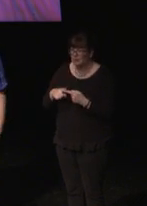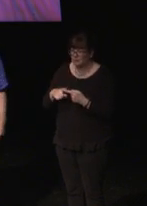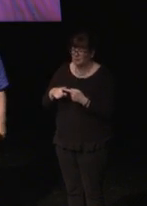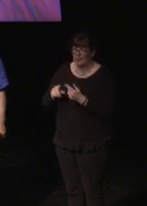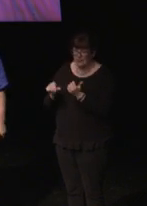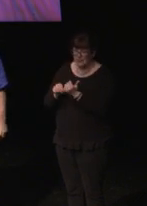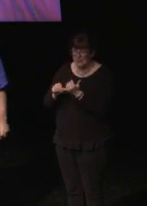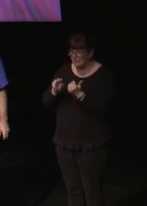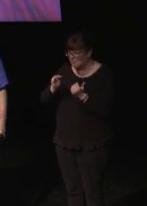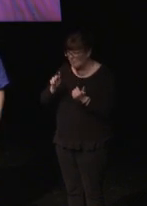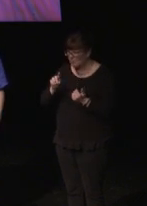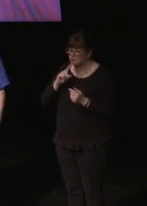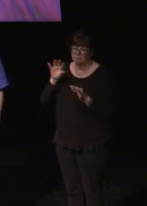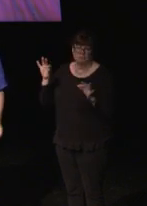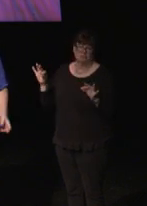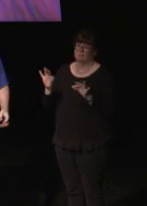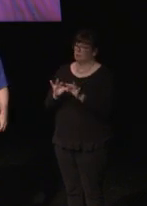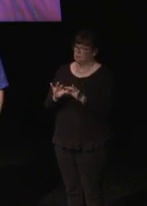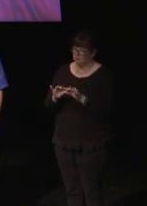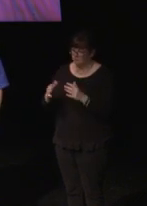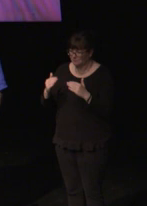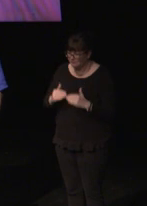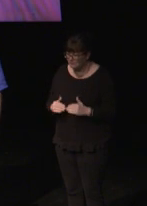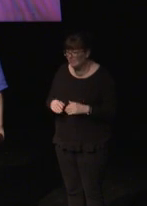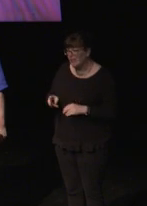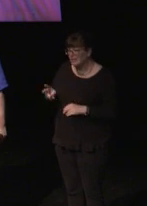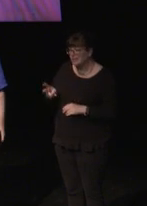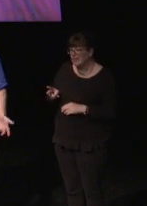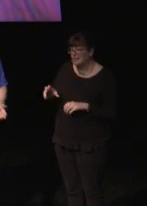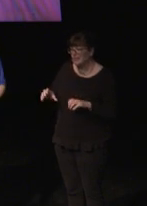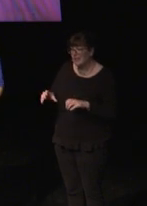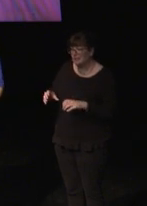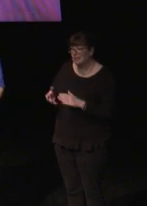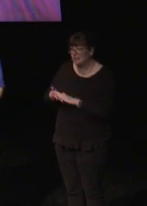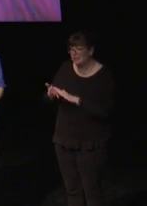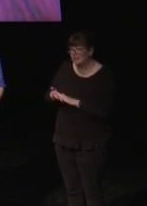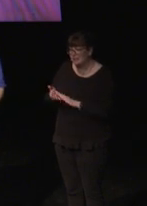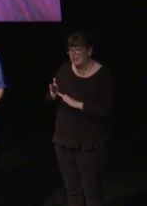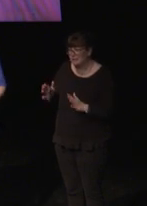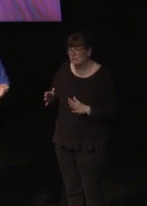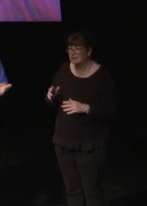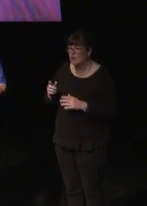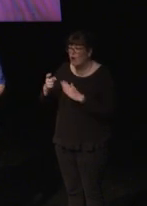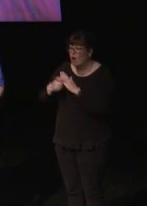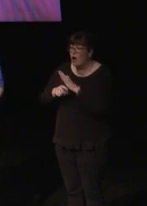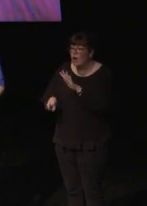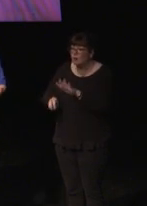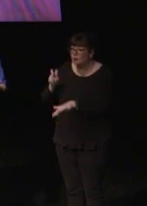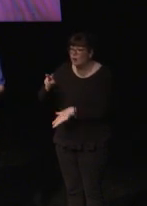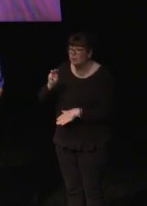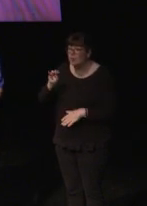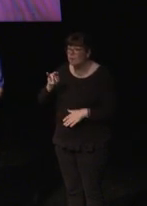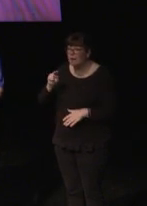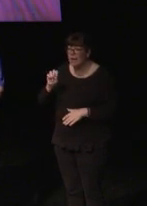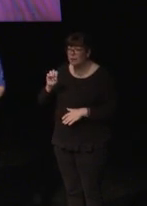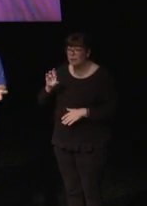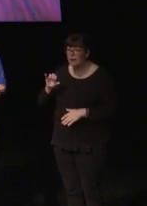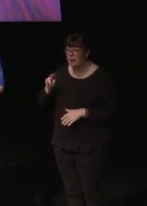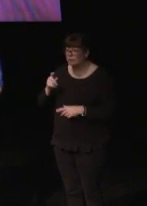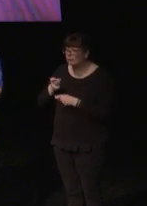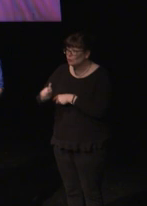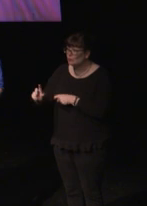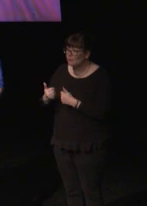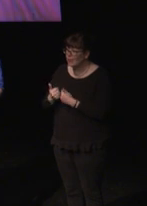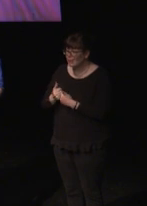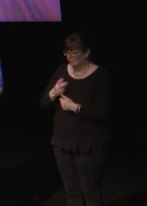that is. Would secondary action facilitators hurt your gameplay? Auto jump in Minecraft, does that hurt? Probably not. Auto